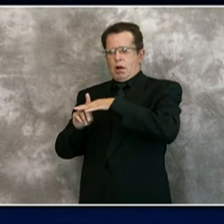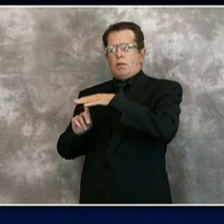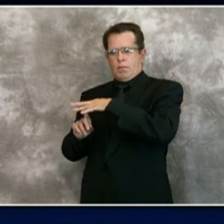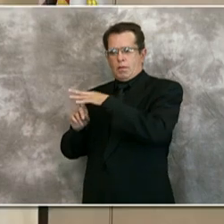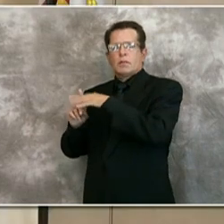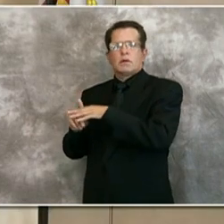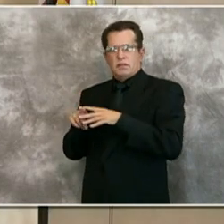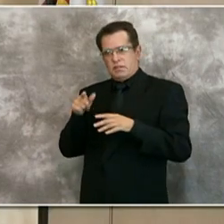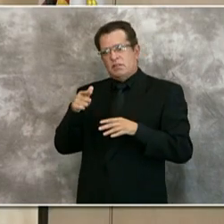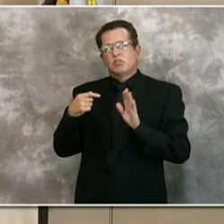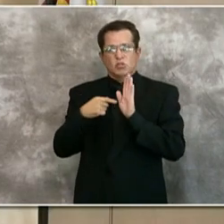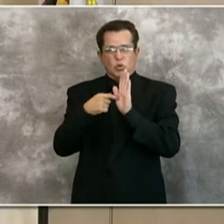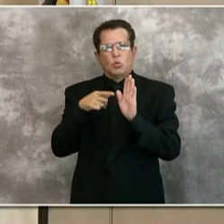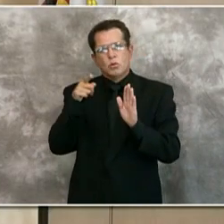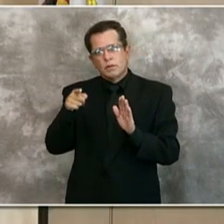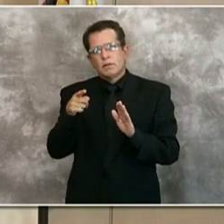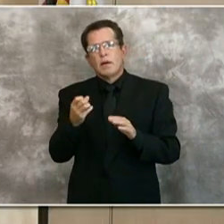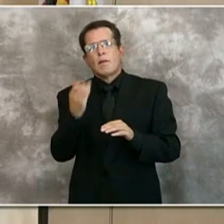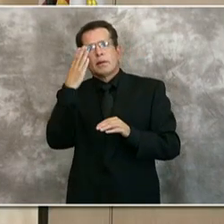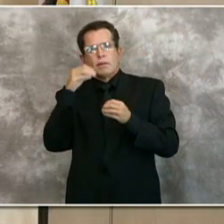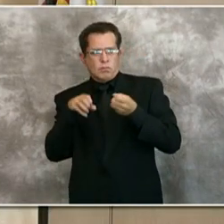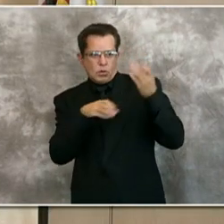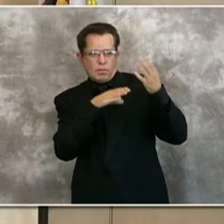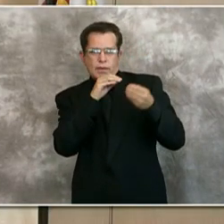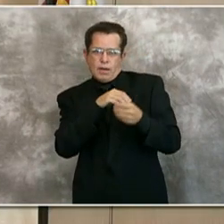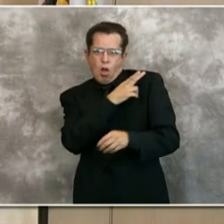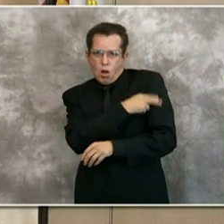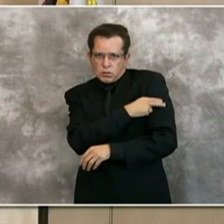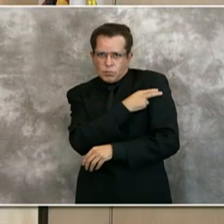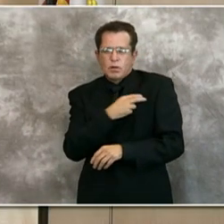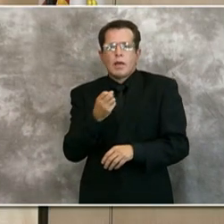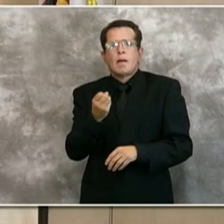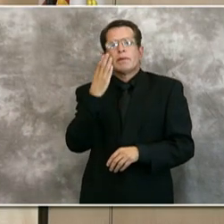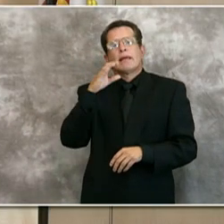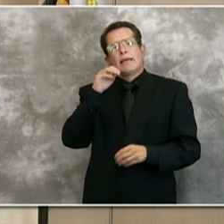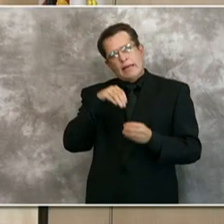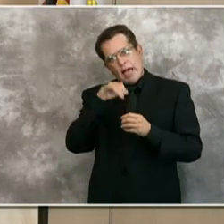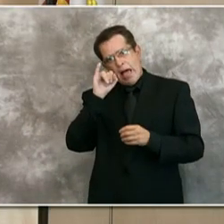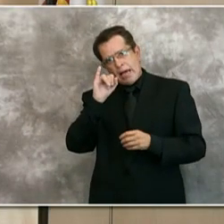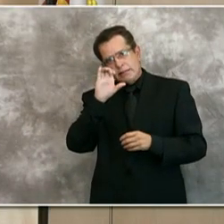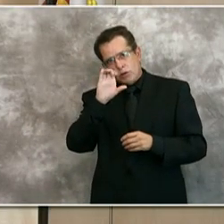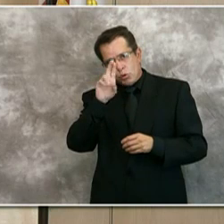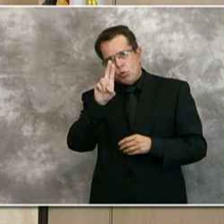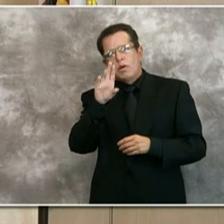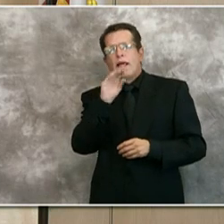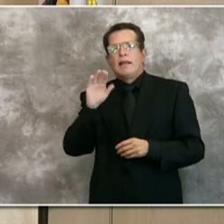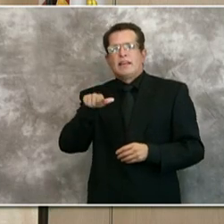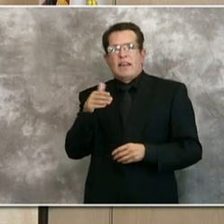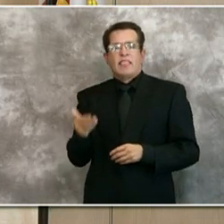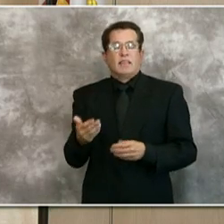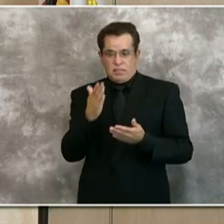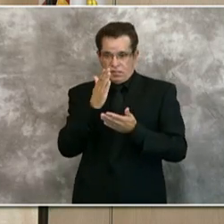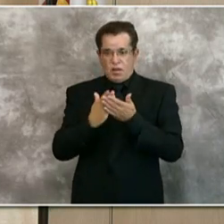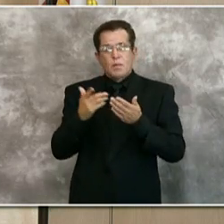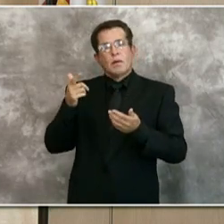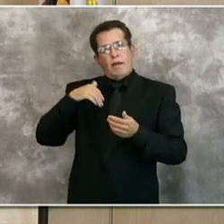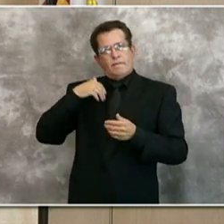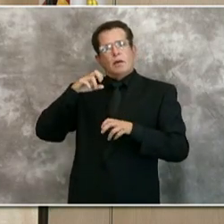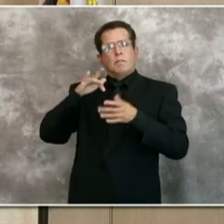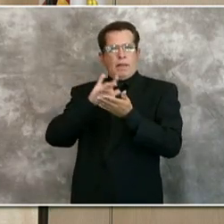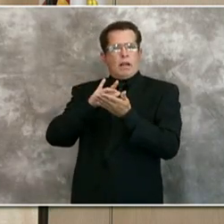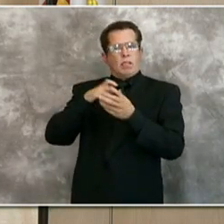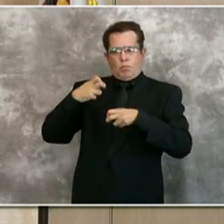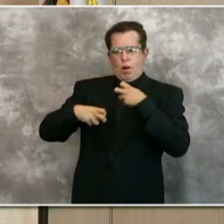information about hospitalizations, ICU admissions, and death. Some pre-existing conditions in this